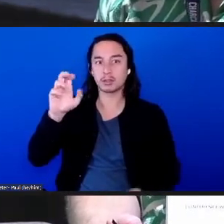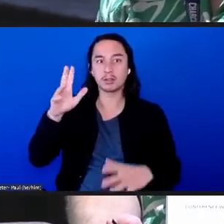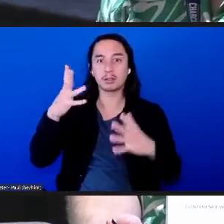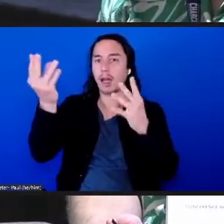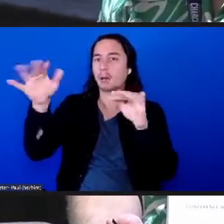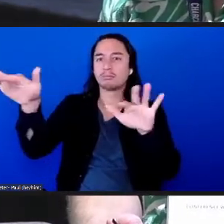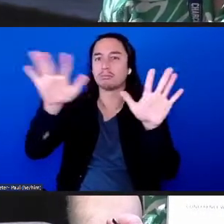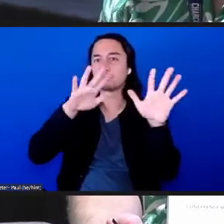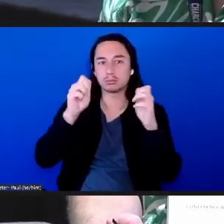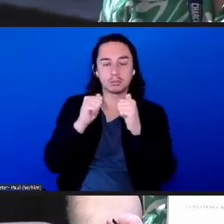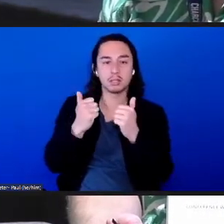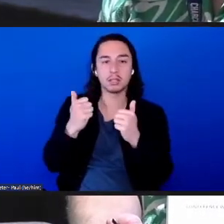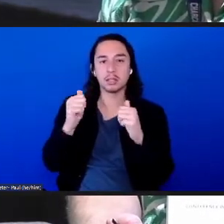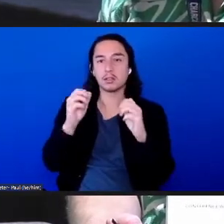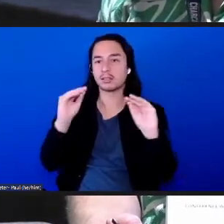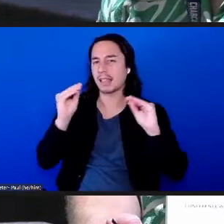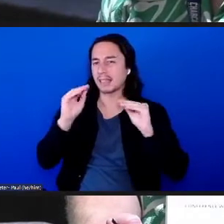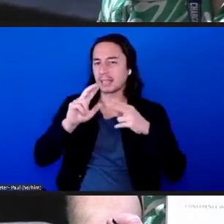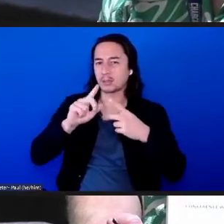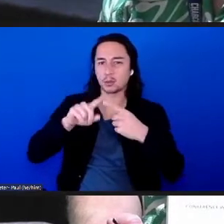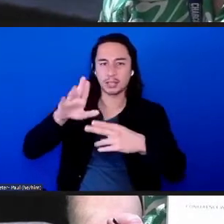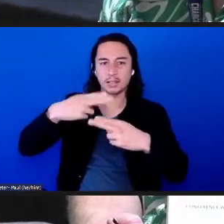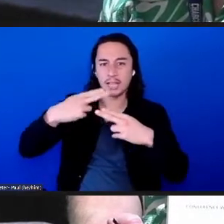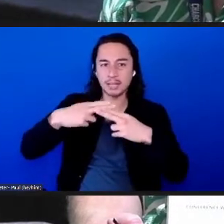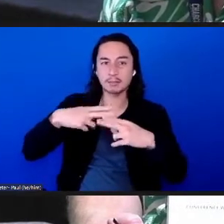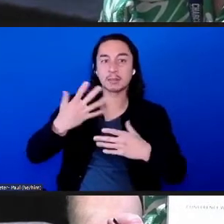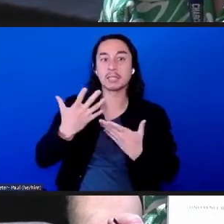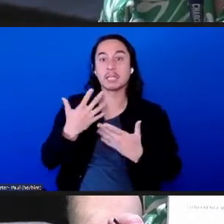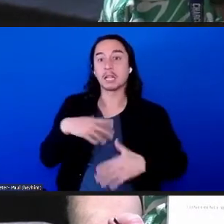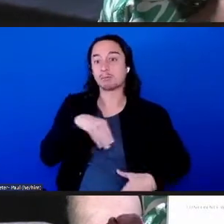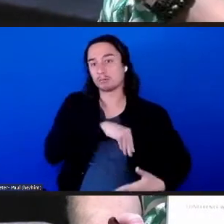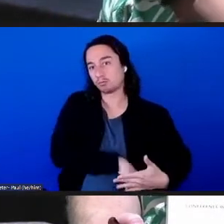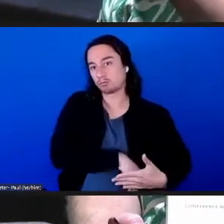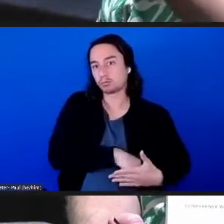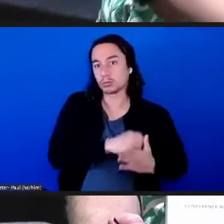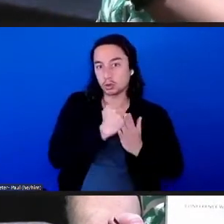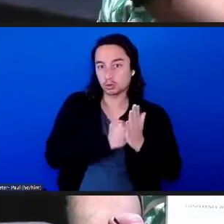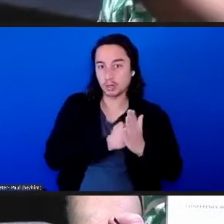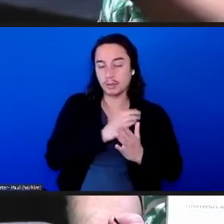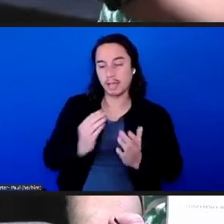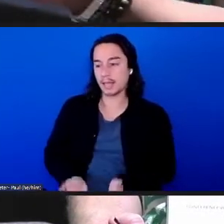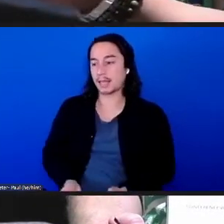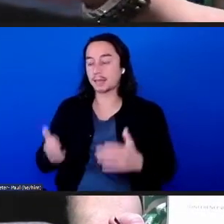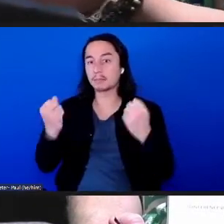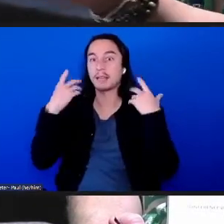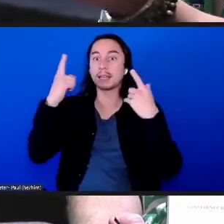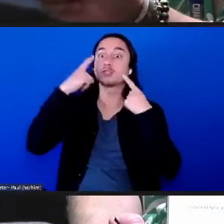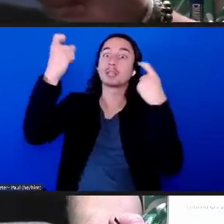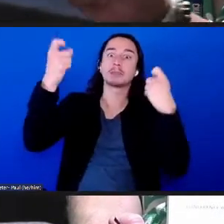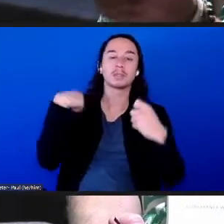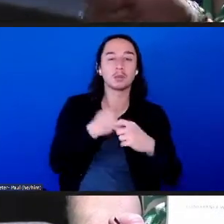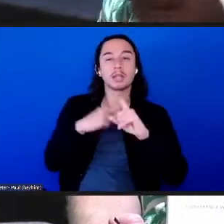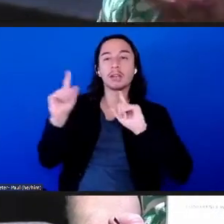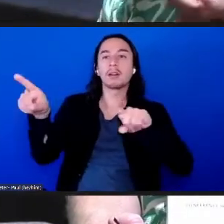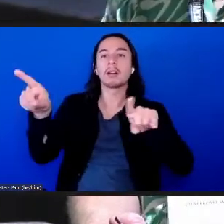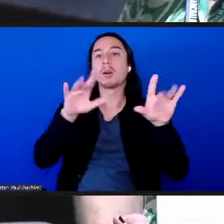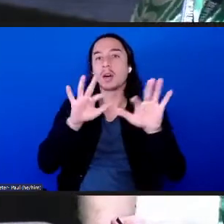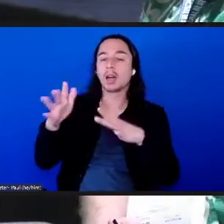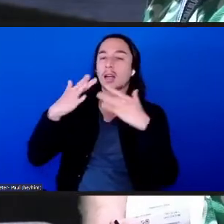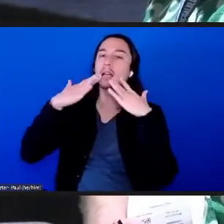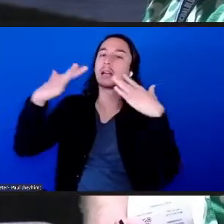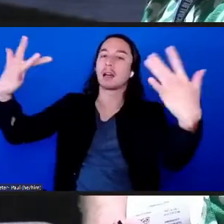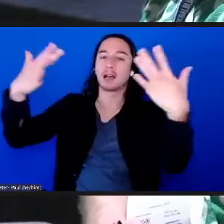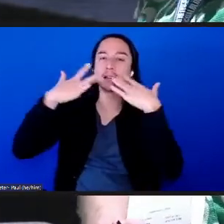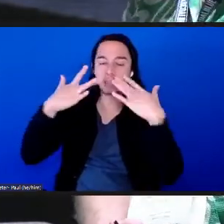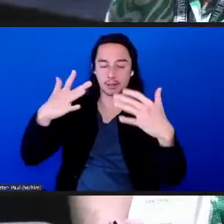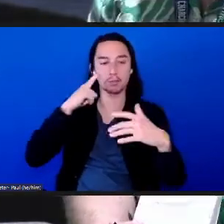but a script in their pocket and a bucket of dreams. And we go from place to place and sing our song hoping somebody